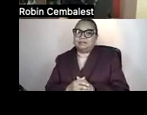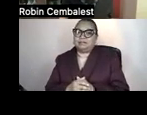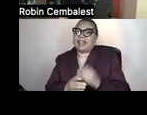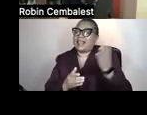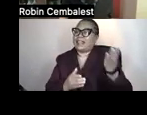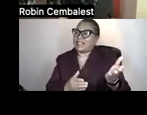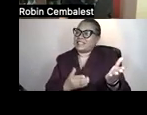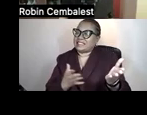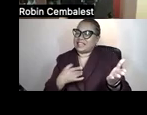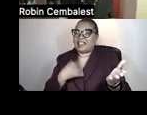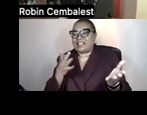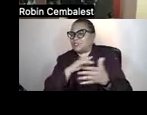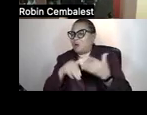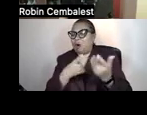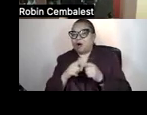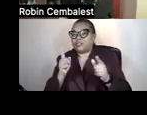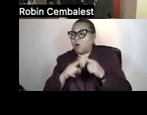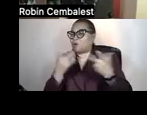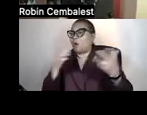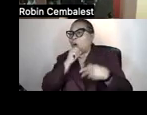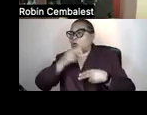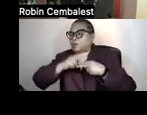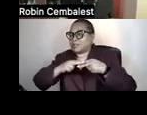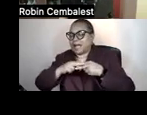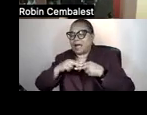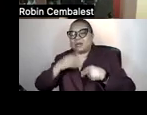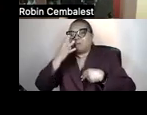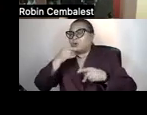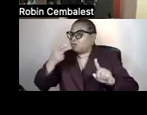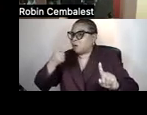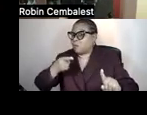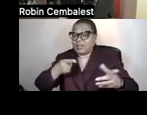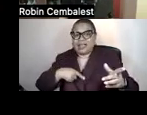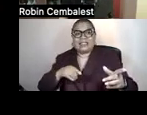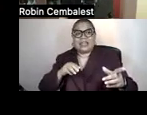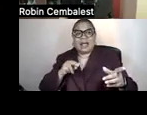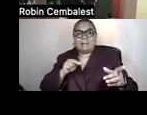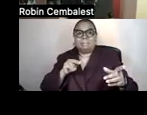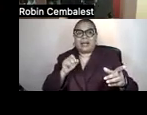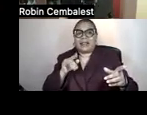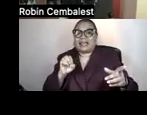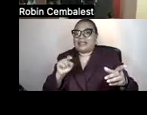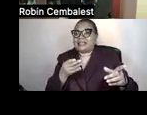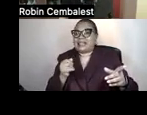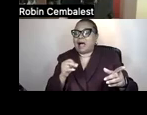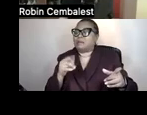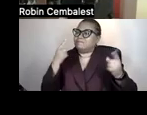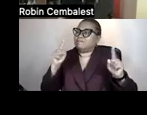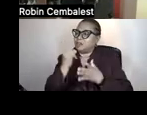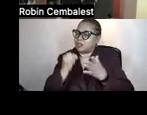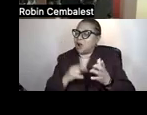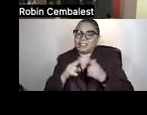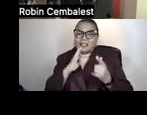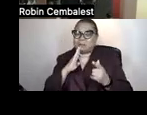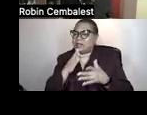This is a thing, these are also older slides, but they make such a beautiful point. So here's Micheline Thomas, who is a well-known artist who could just